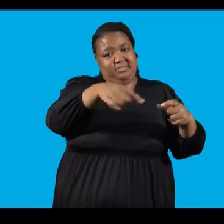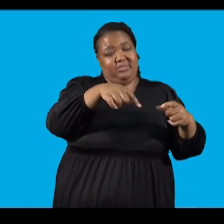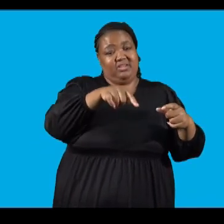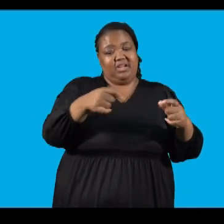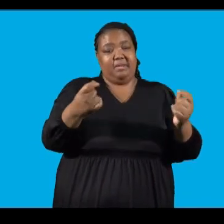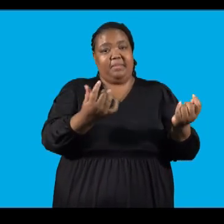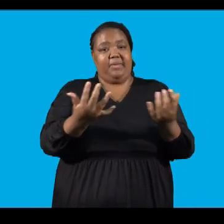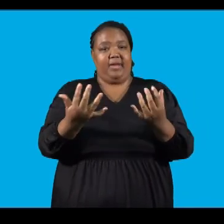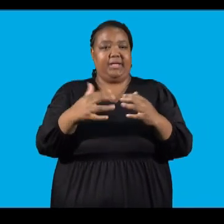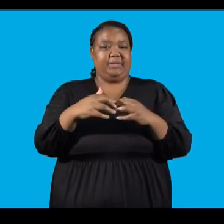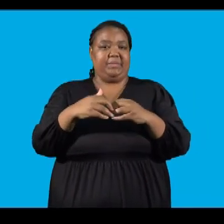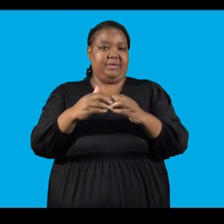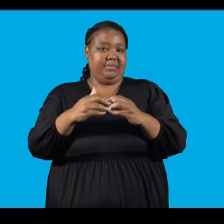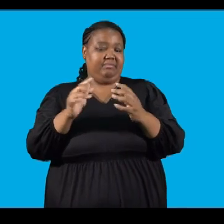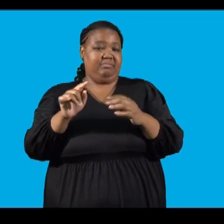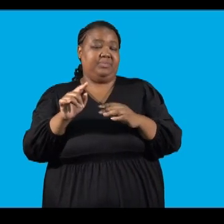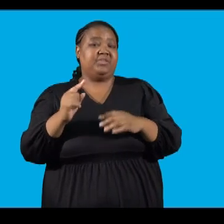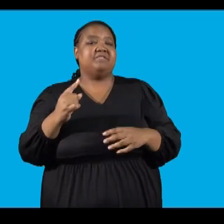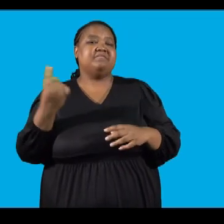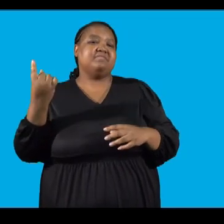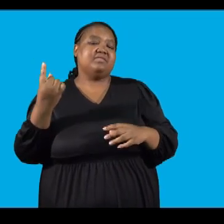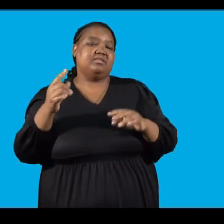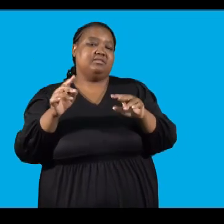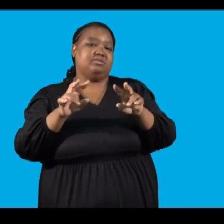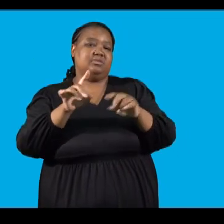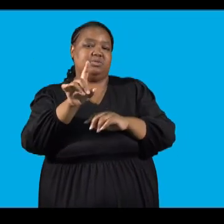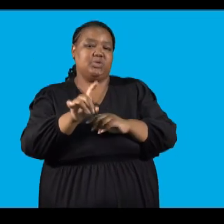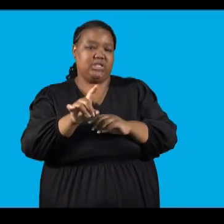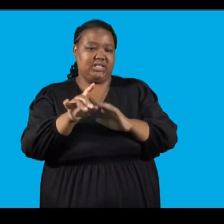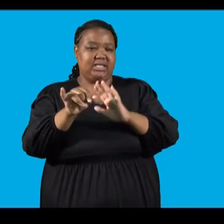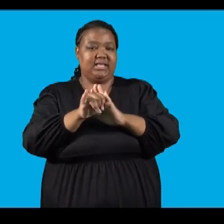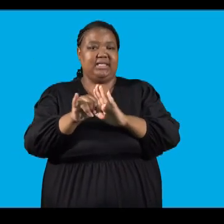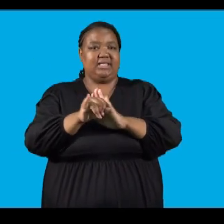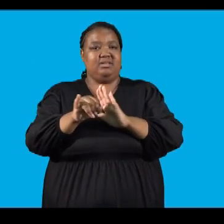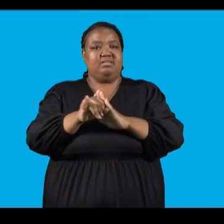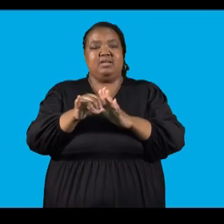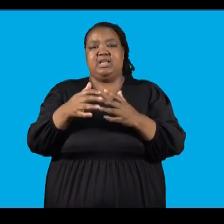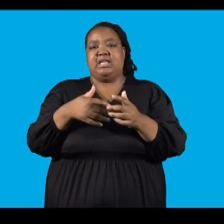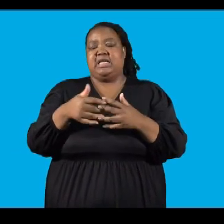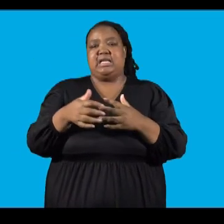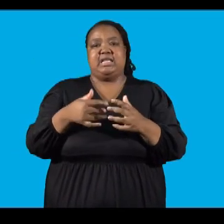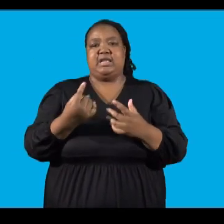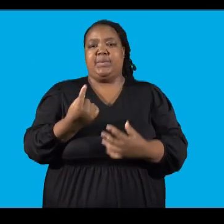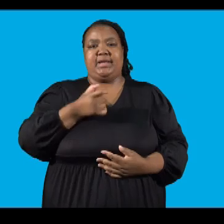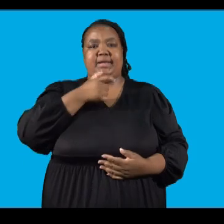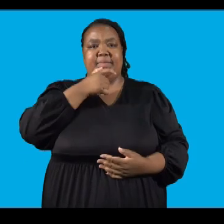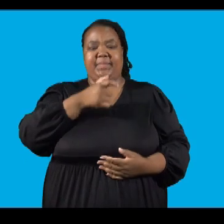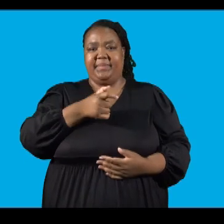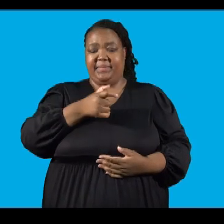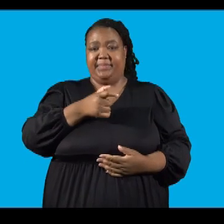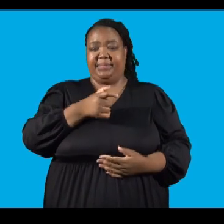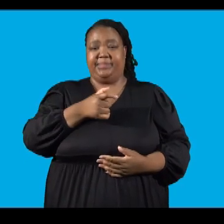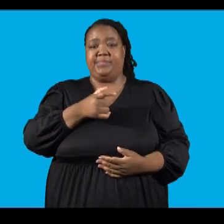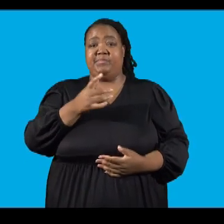Commission around price fixing. Our first question, identify any one